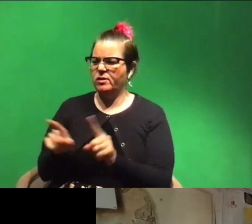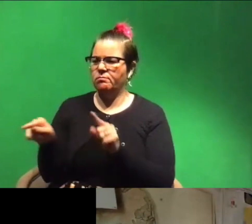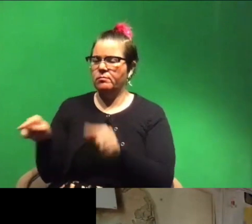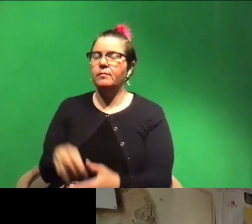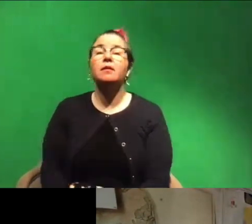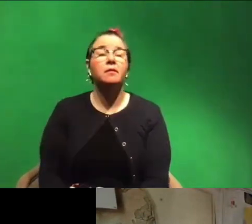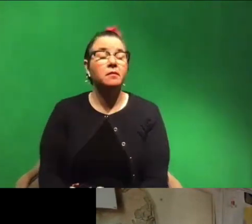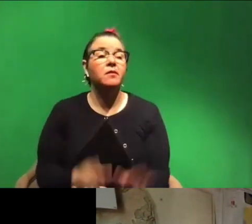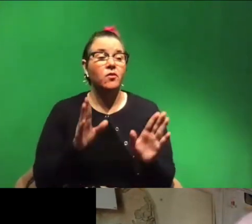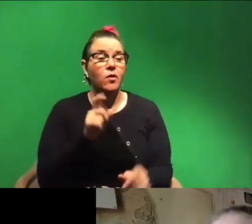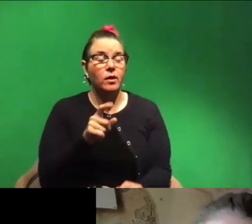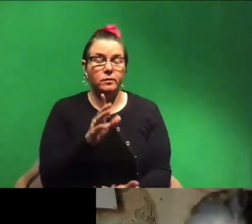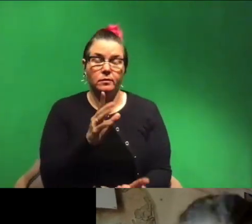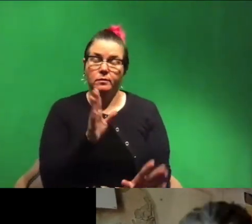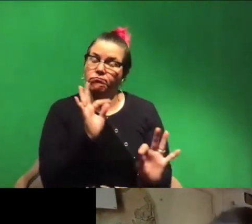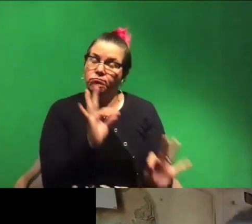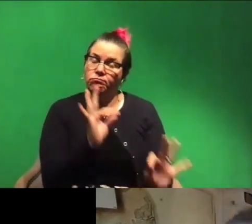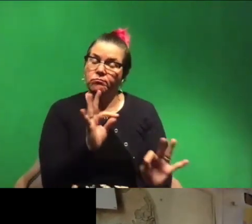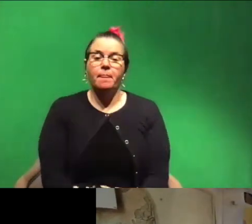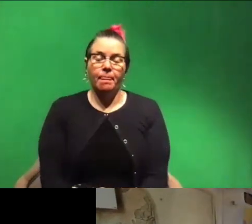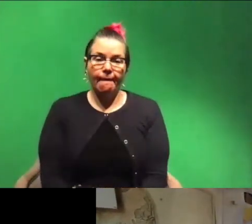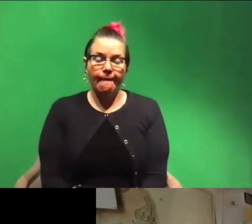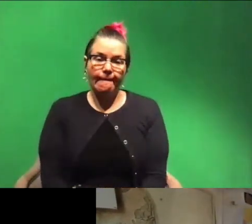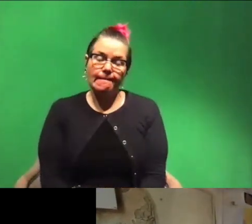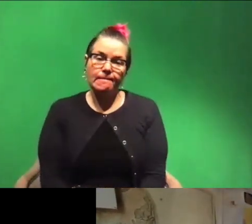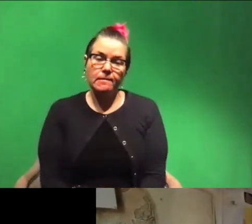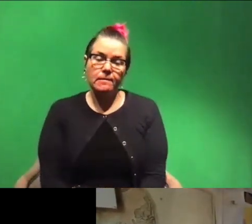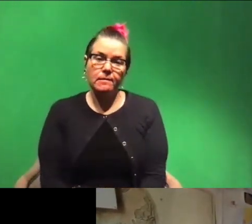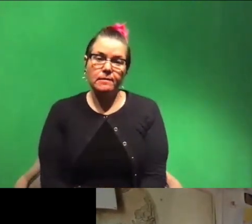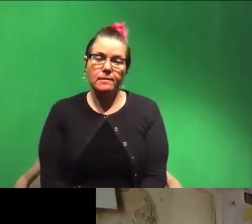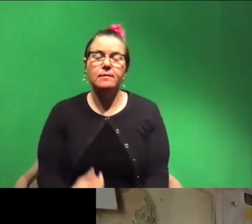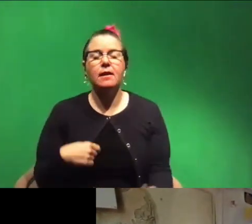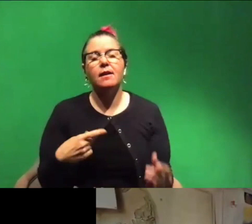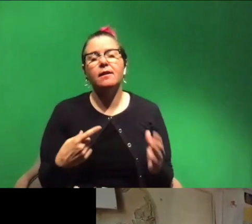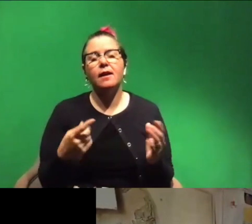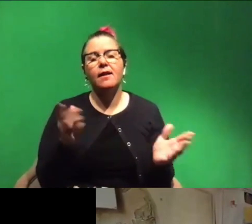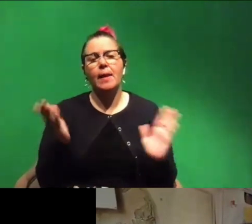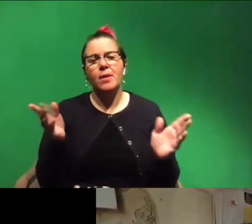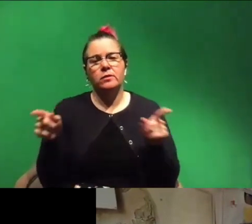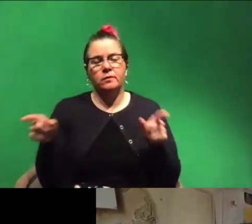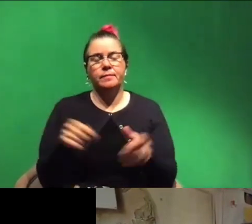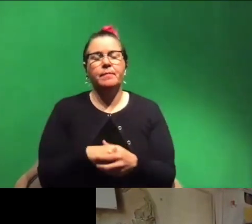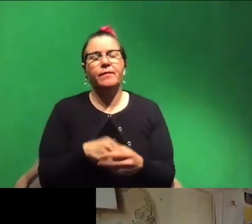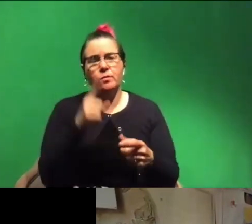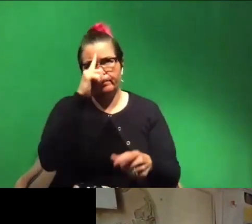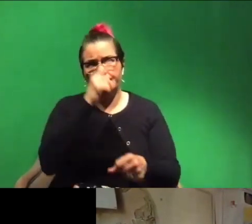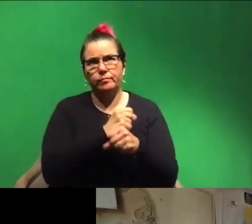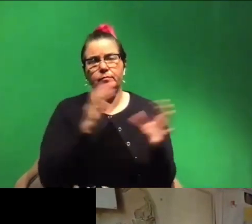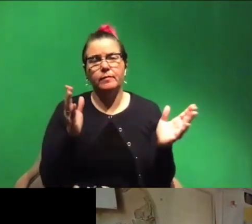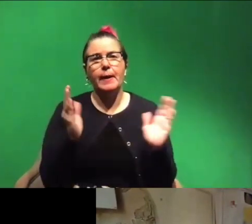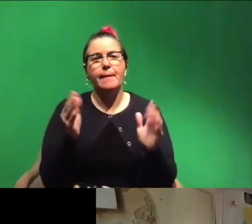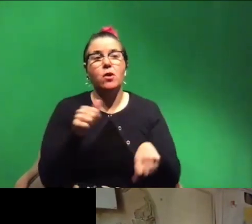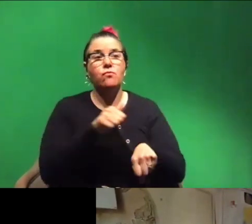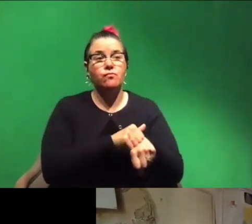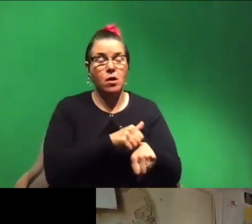Great question. Excellent question. So I'm going to use an analogy here. So if we think about, if we compare rocks